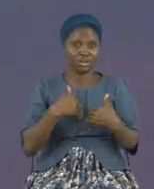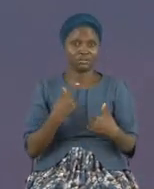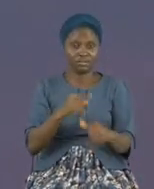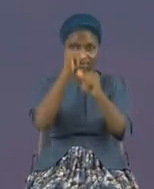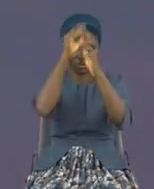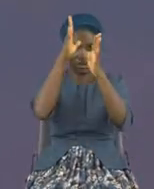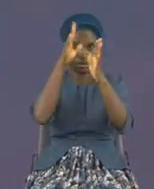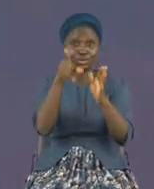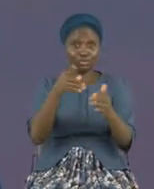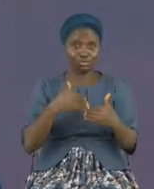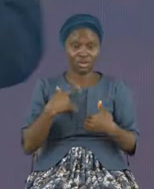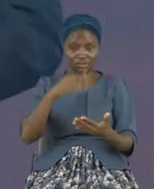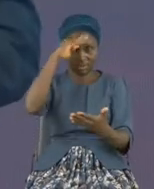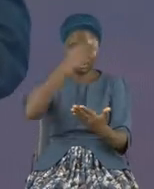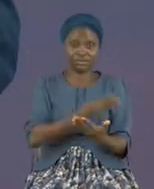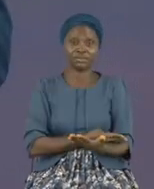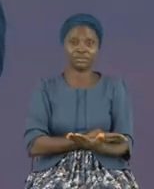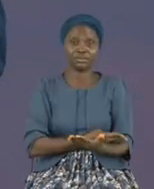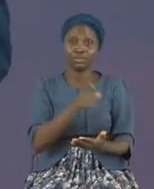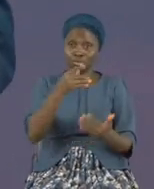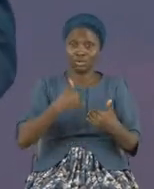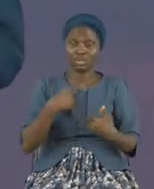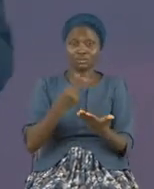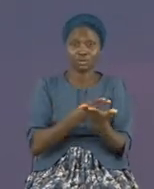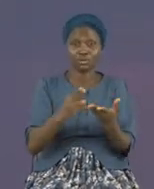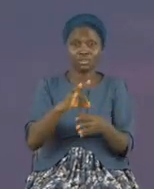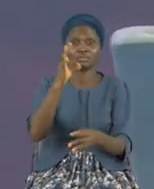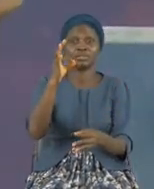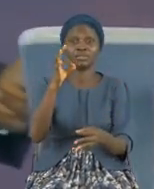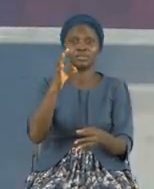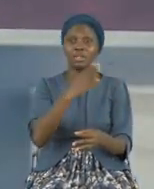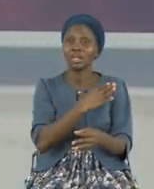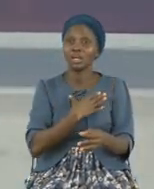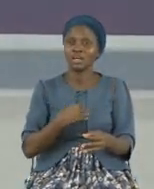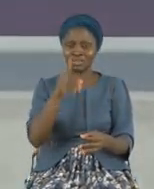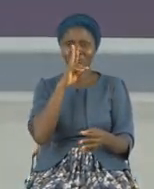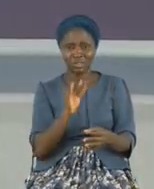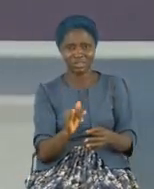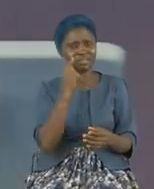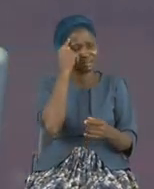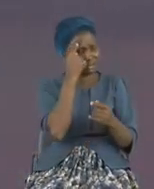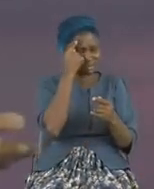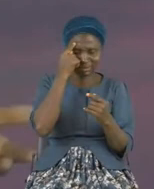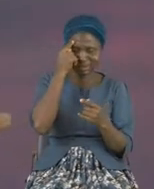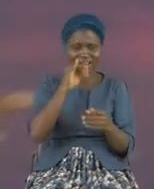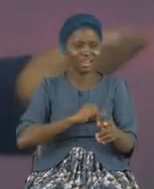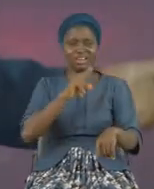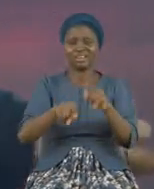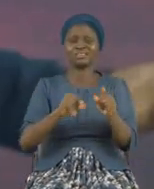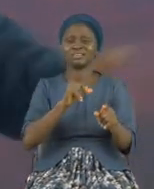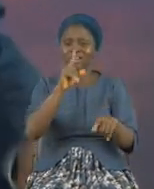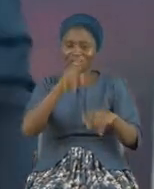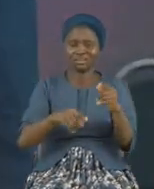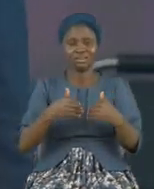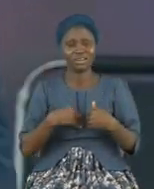have the Son, you have the Holy Spirit, and you are thinking, I cannot have the